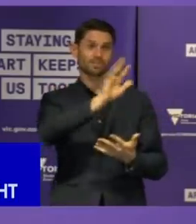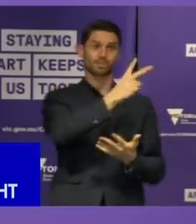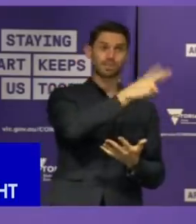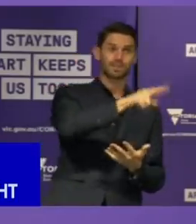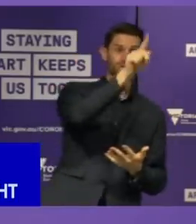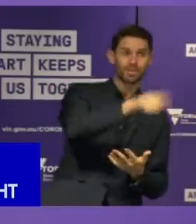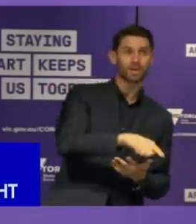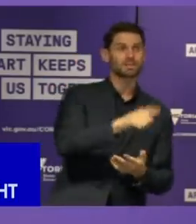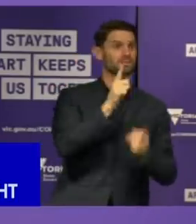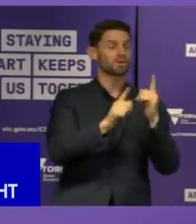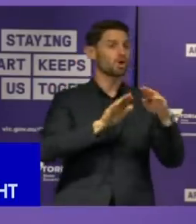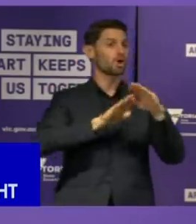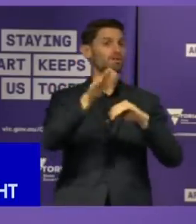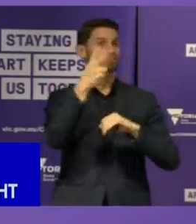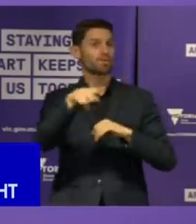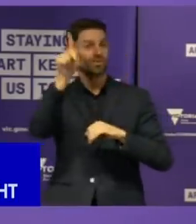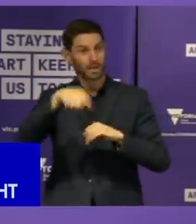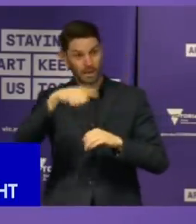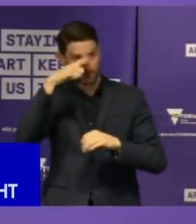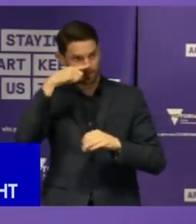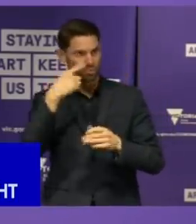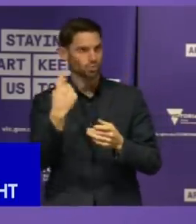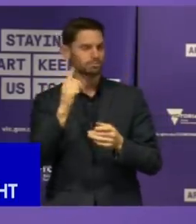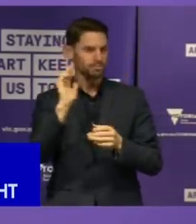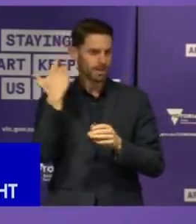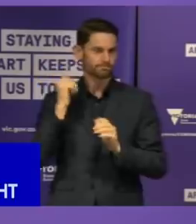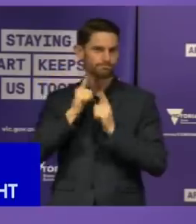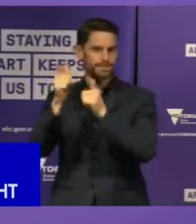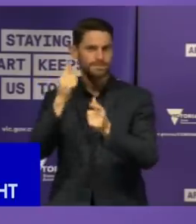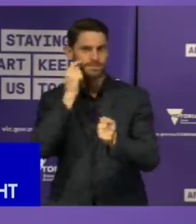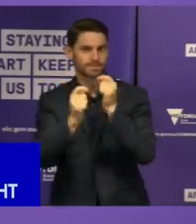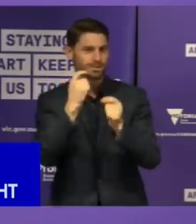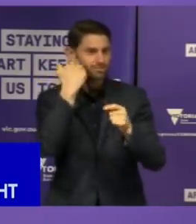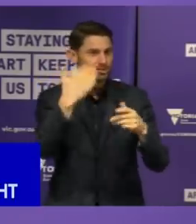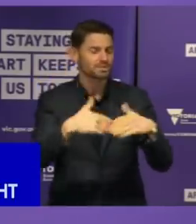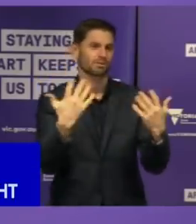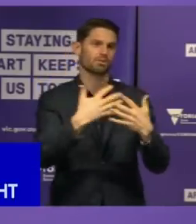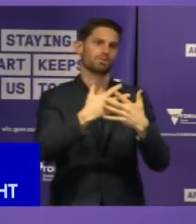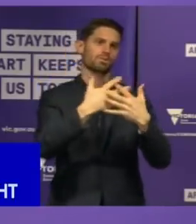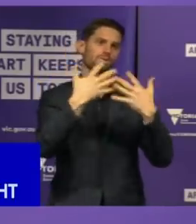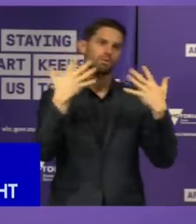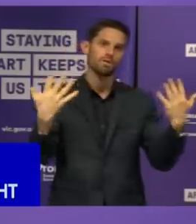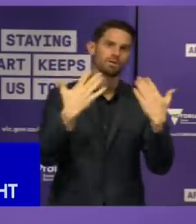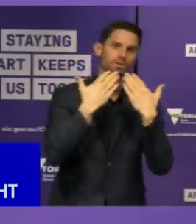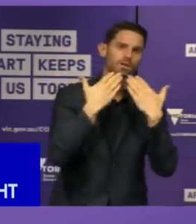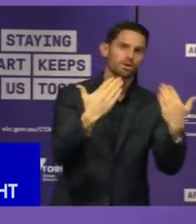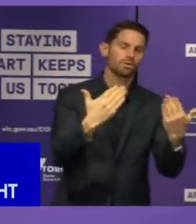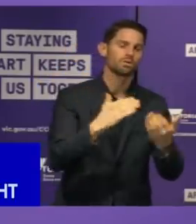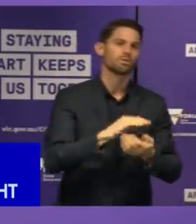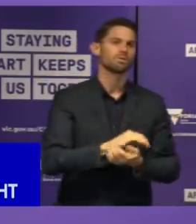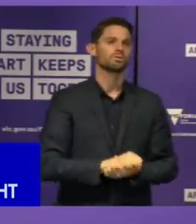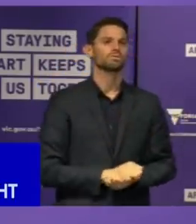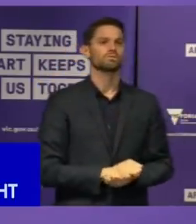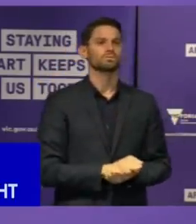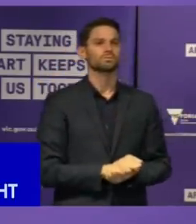We're very, very grateful to everybody who's coming forward to get tested. Apart from a tiny number of people, each of those